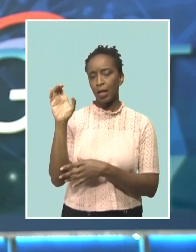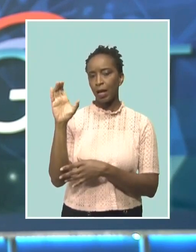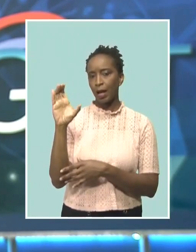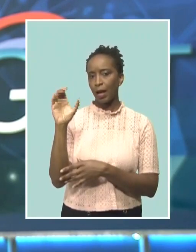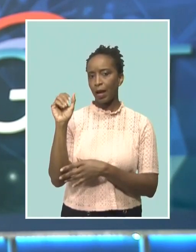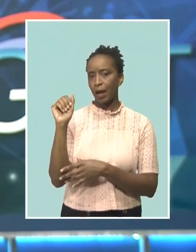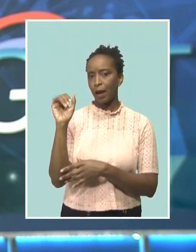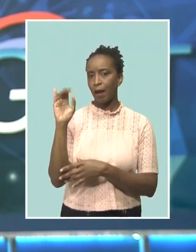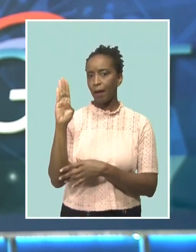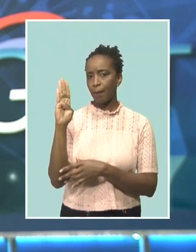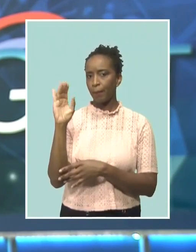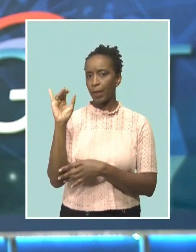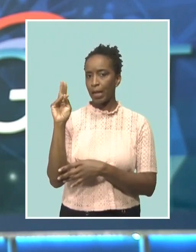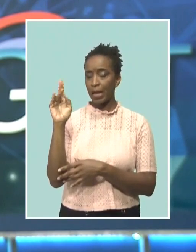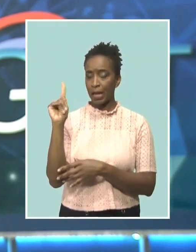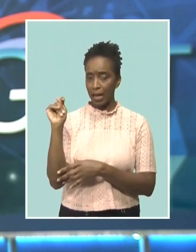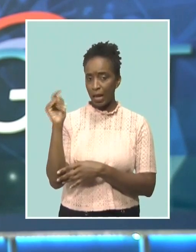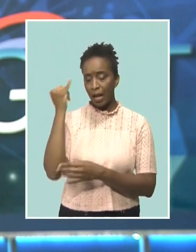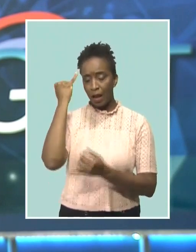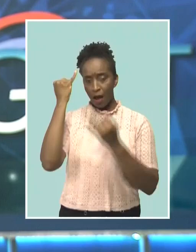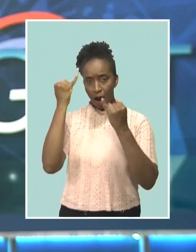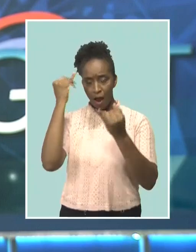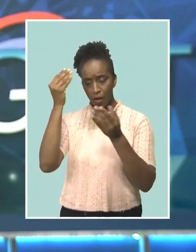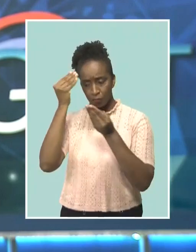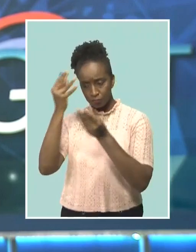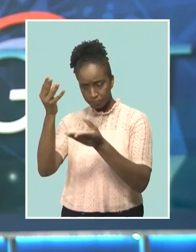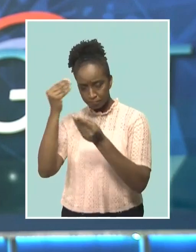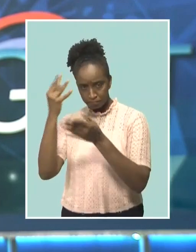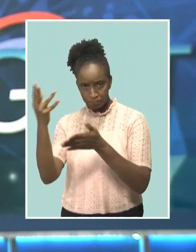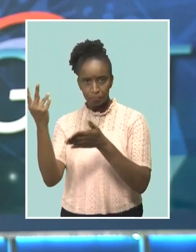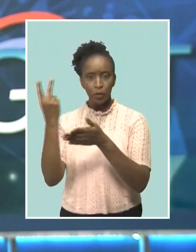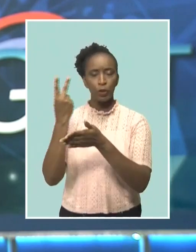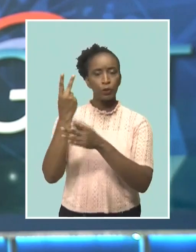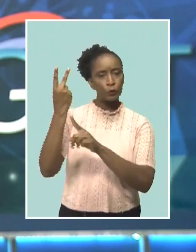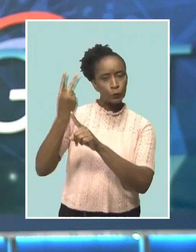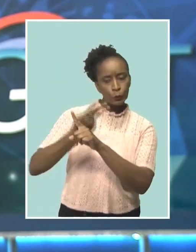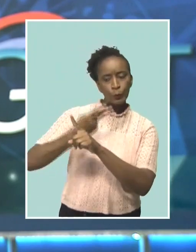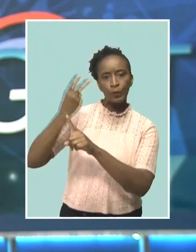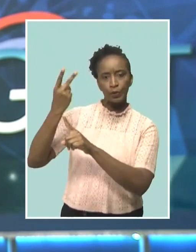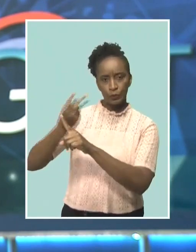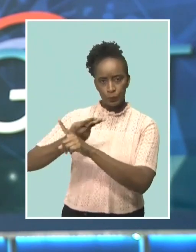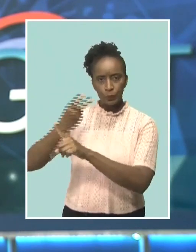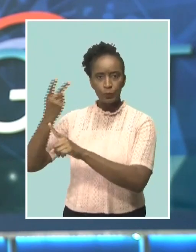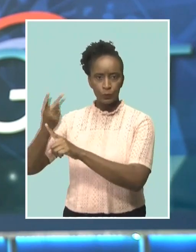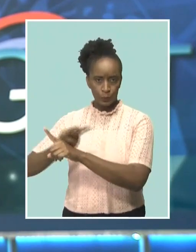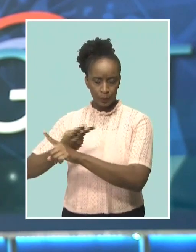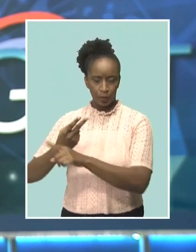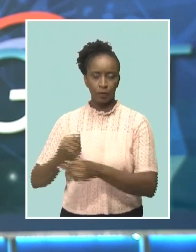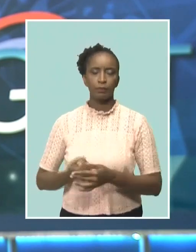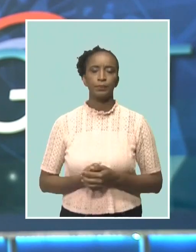Forum, where a number of ideas were tabled. Again, our Rachel Agard has that story.